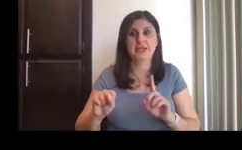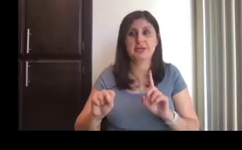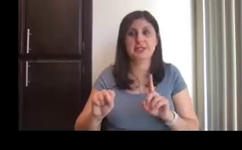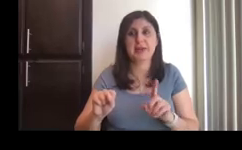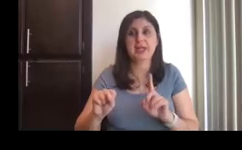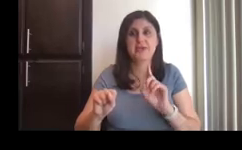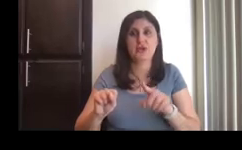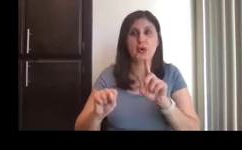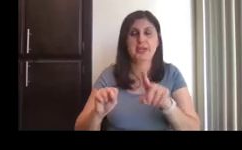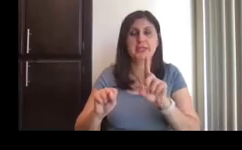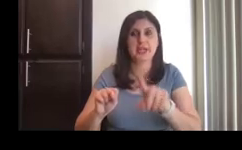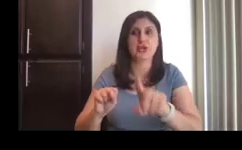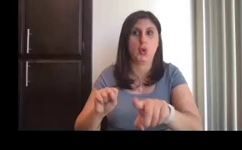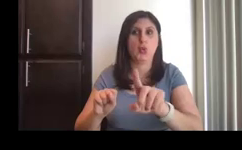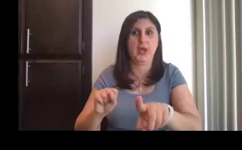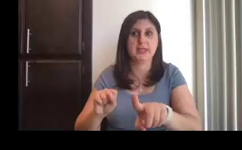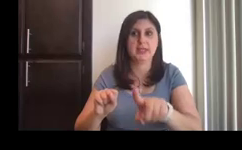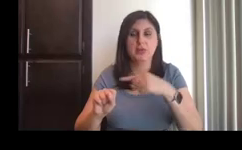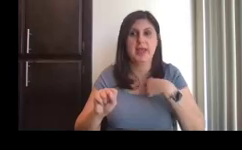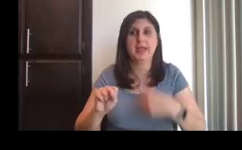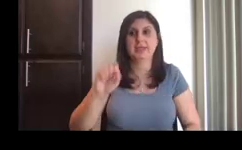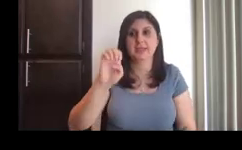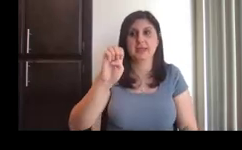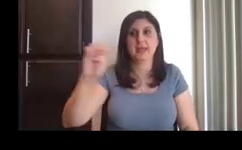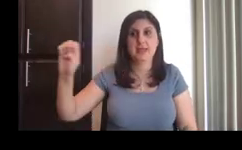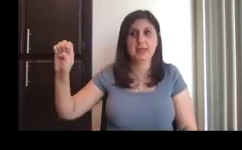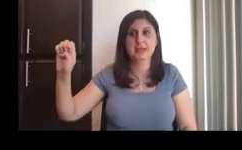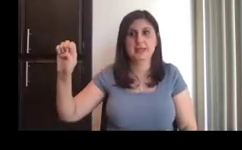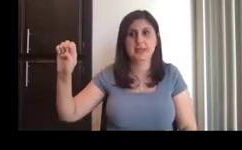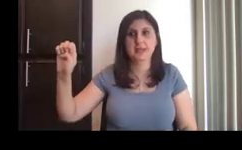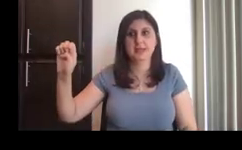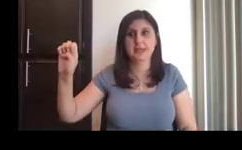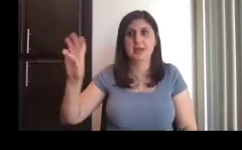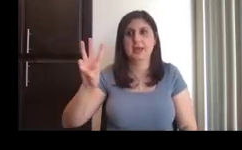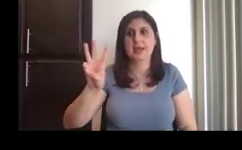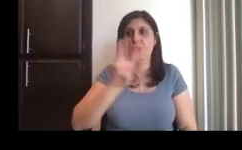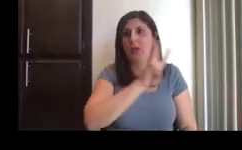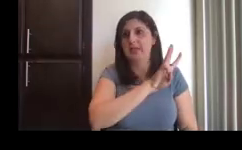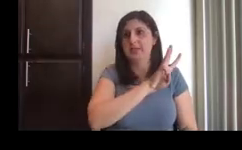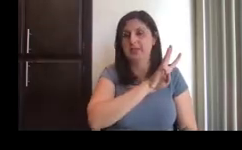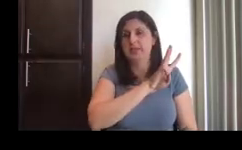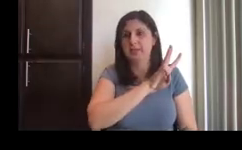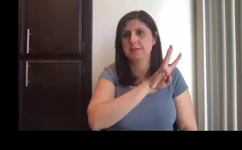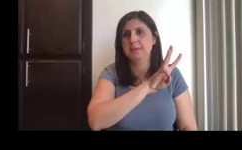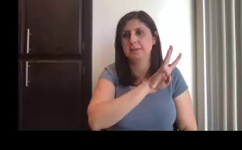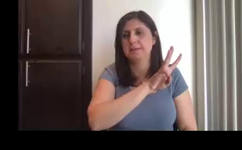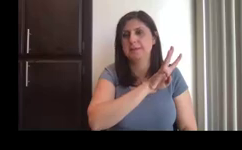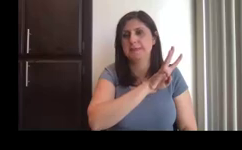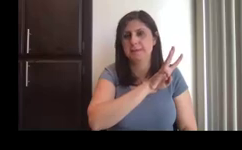Now, signer's perspective, your east and your west. So my east is east and west.